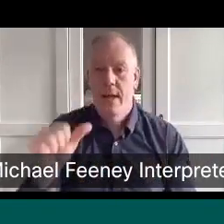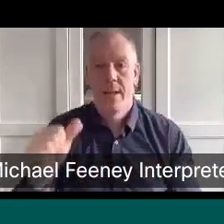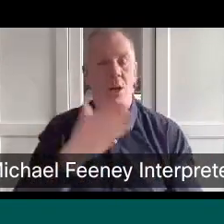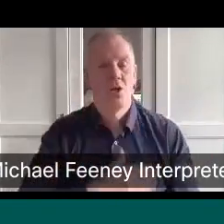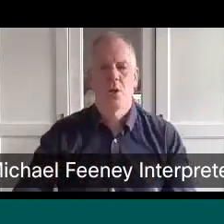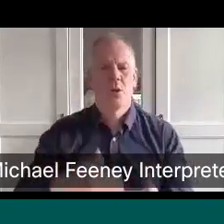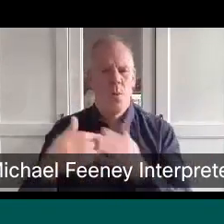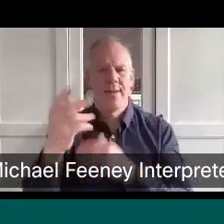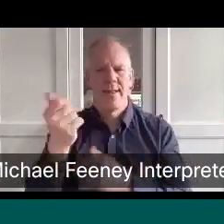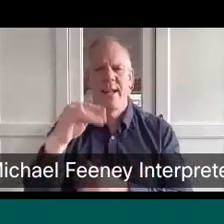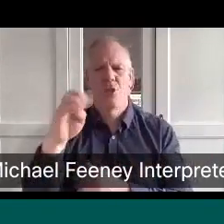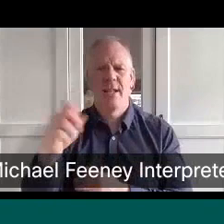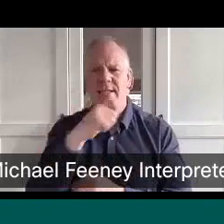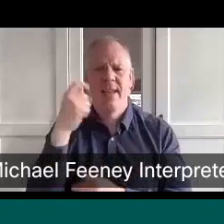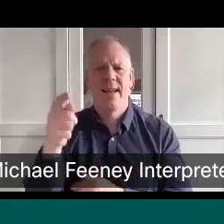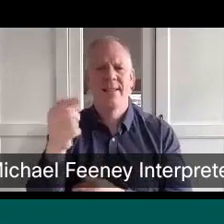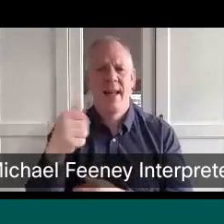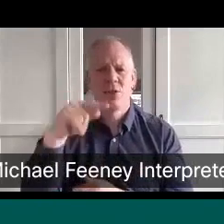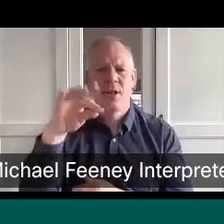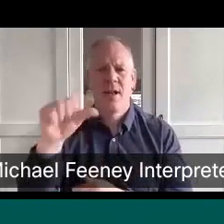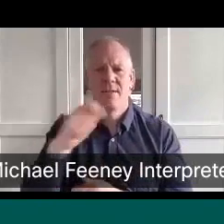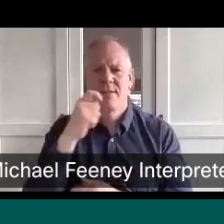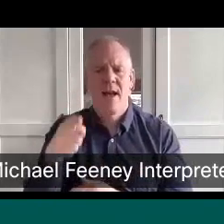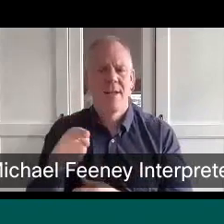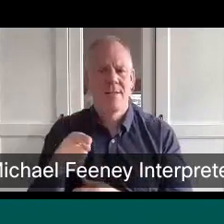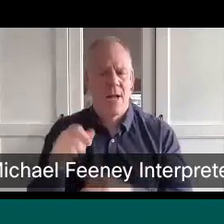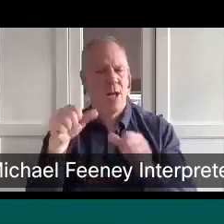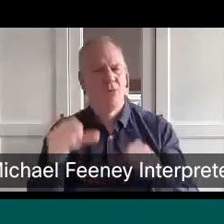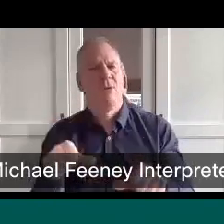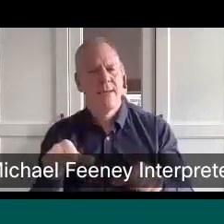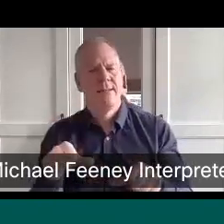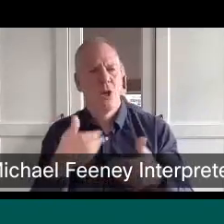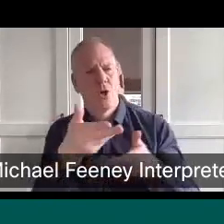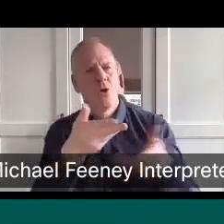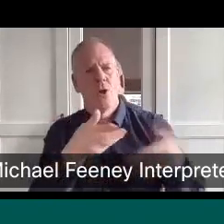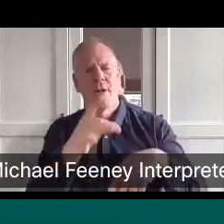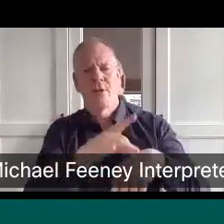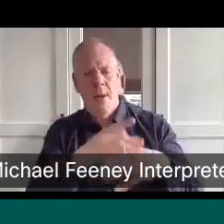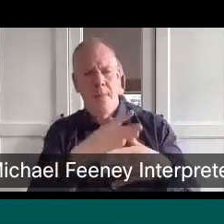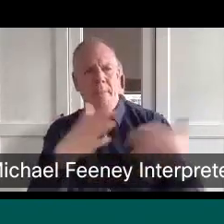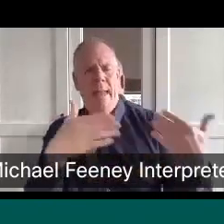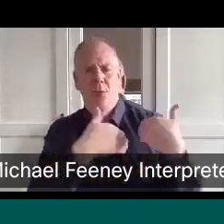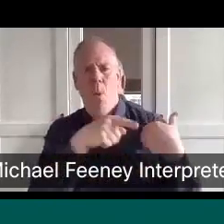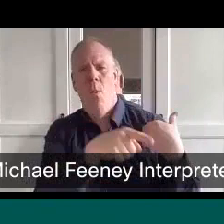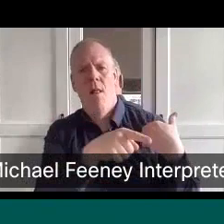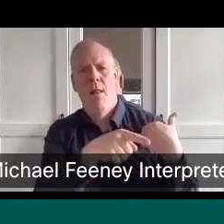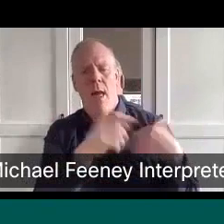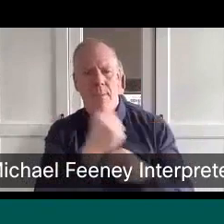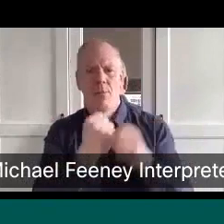on Angela's point there, I absolutely agree. You know, I think consultants have a huge role in the